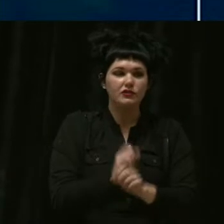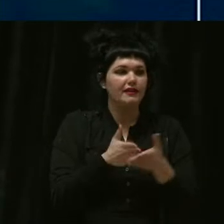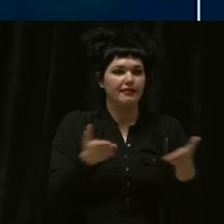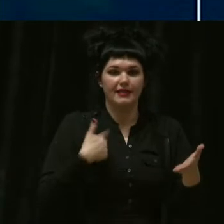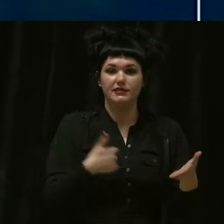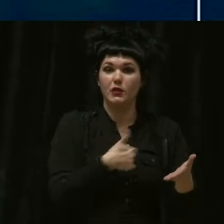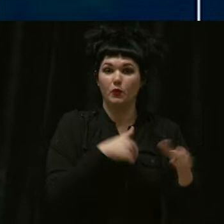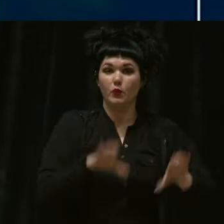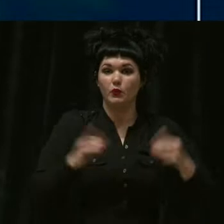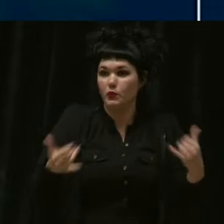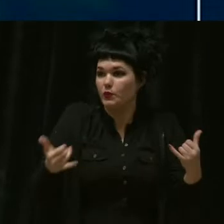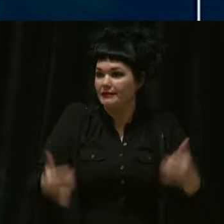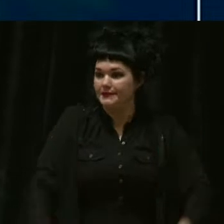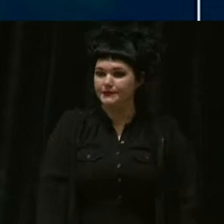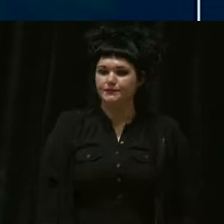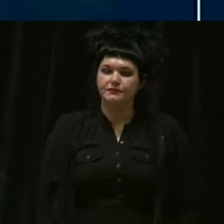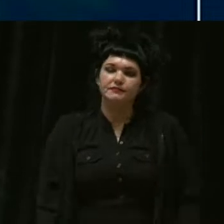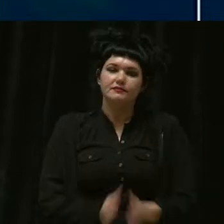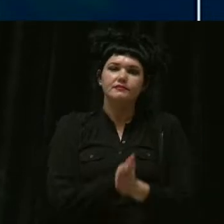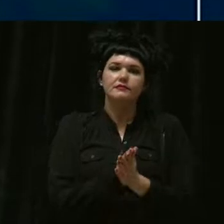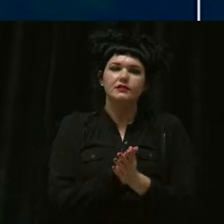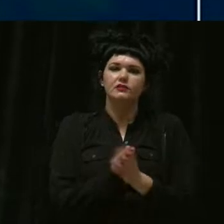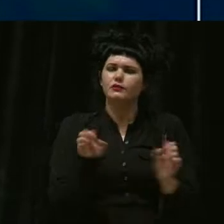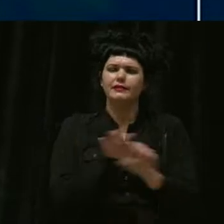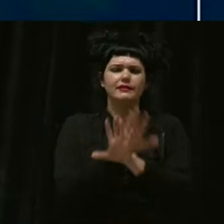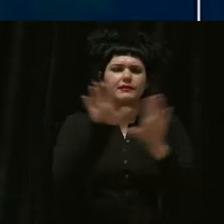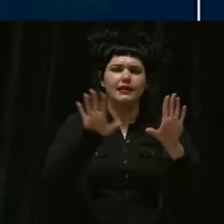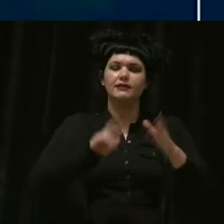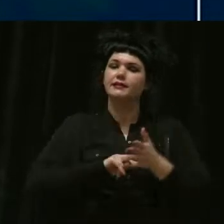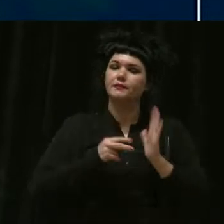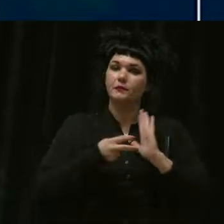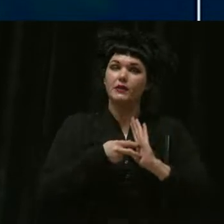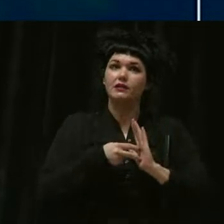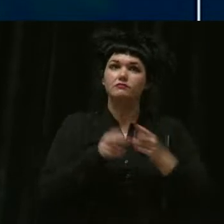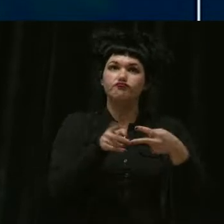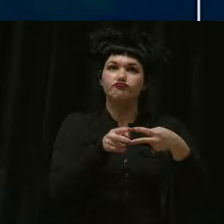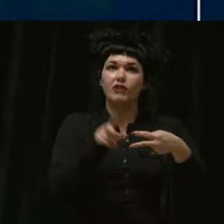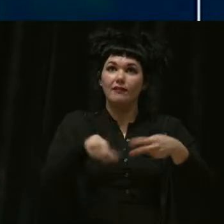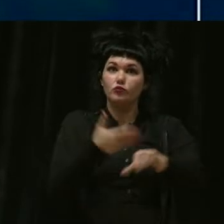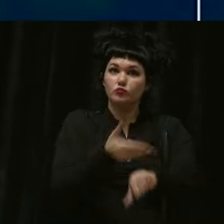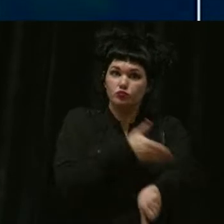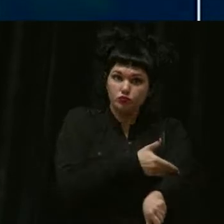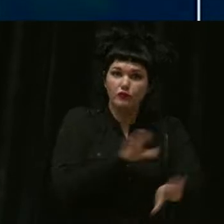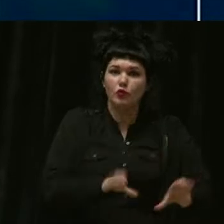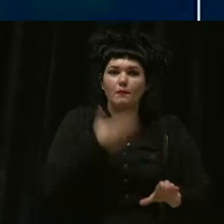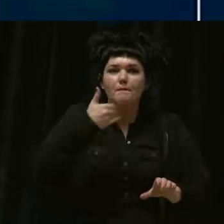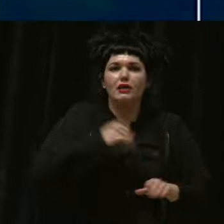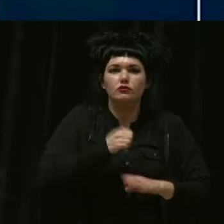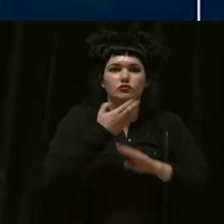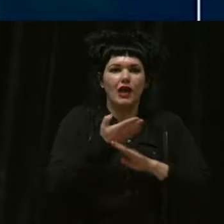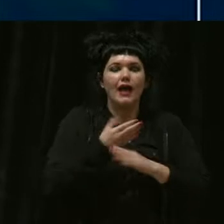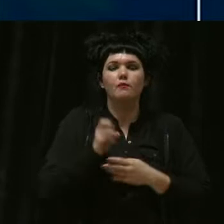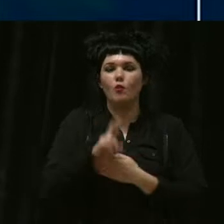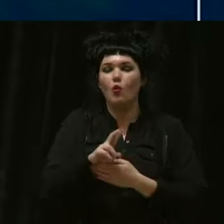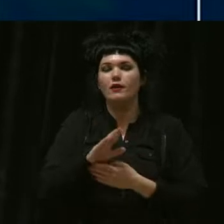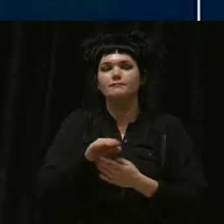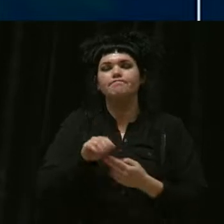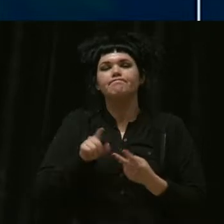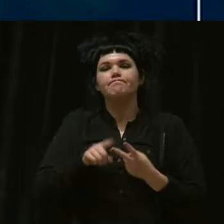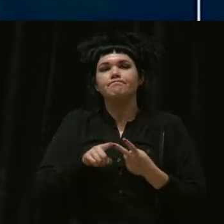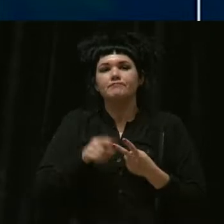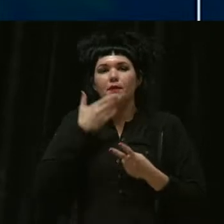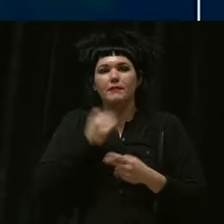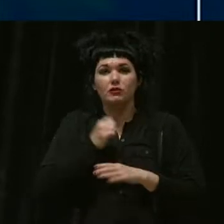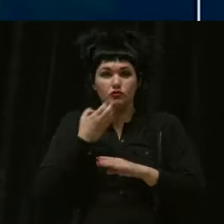currently doing. Now, clearly that suggests that we either need to do it better or we need to do a better job of advertising